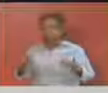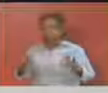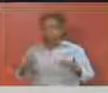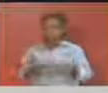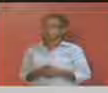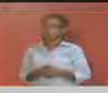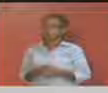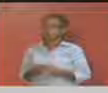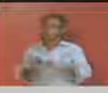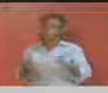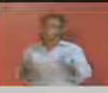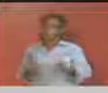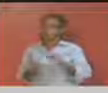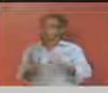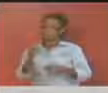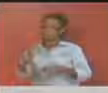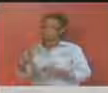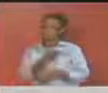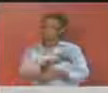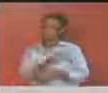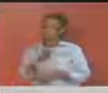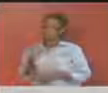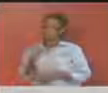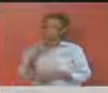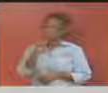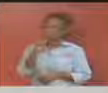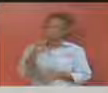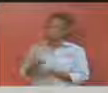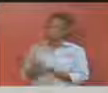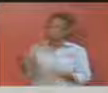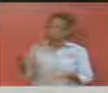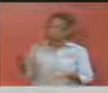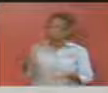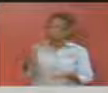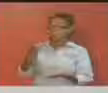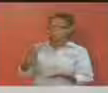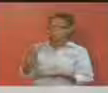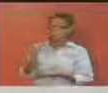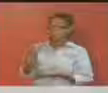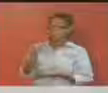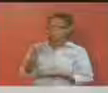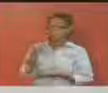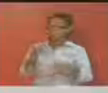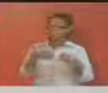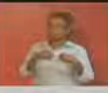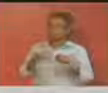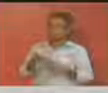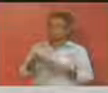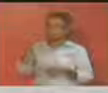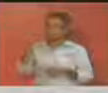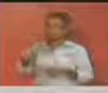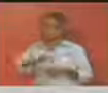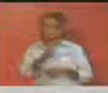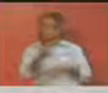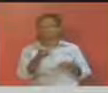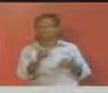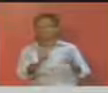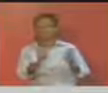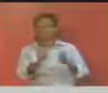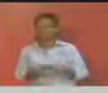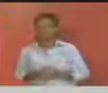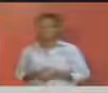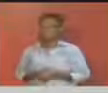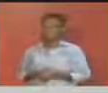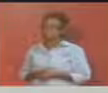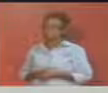any country and or vaccine manufacturer until we receive WHO approval. Okay? So I